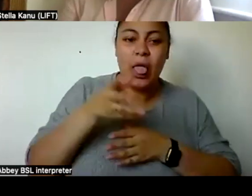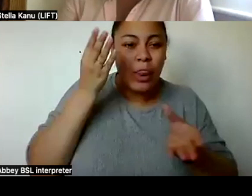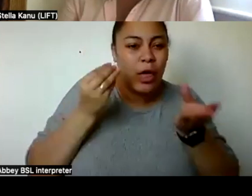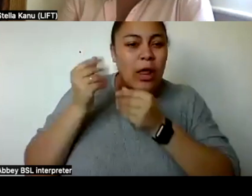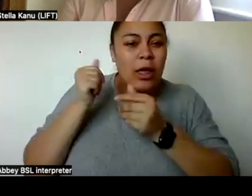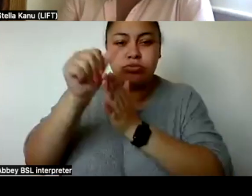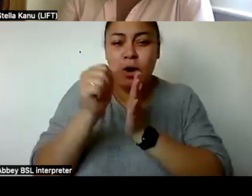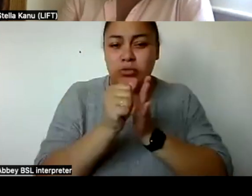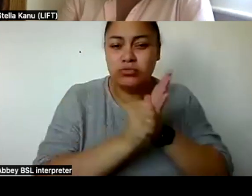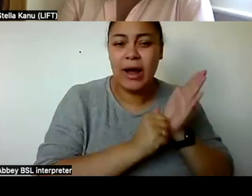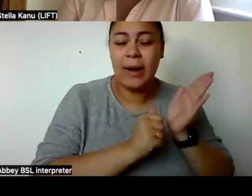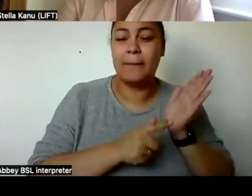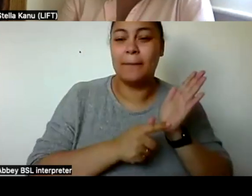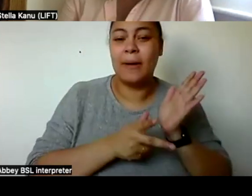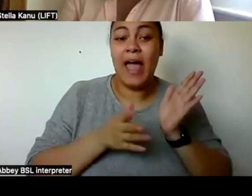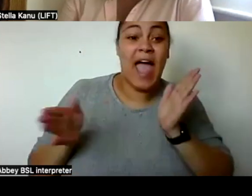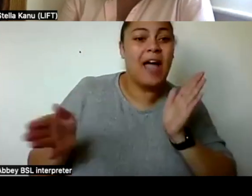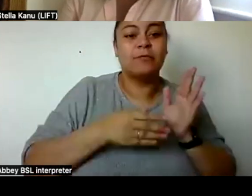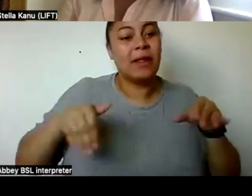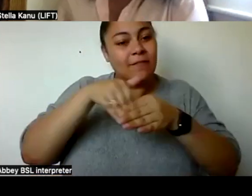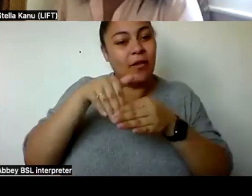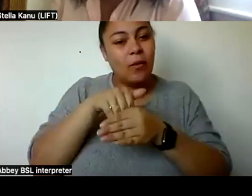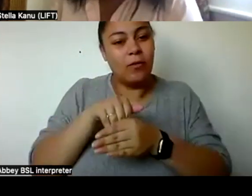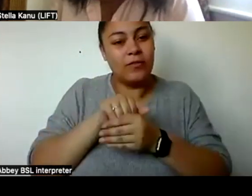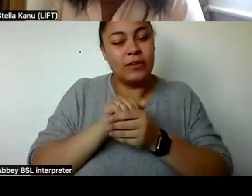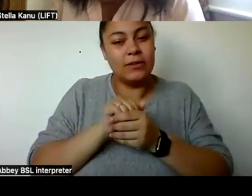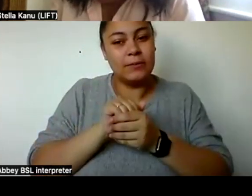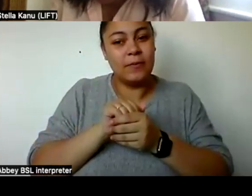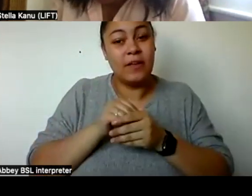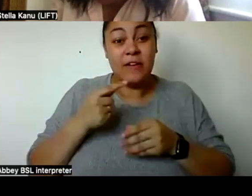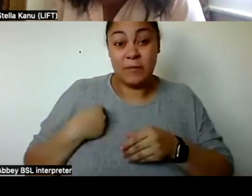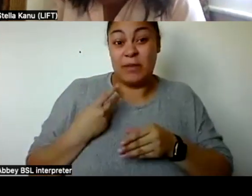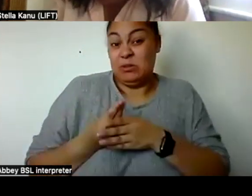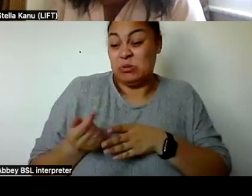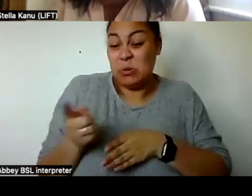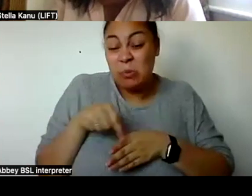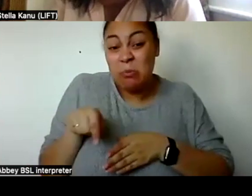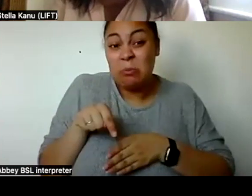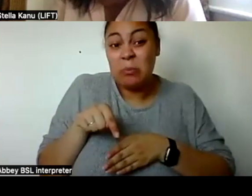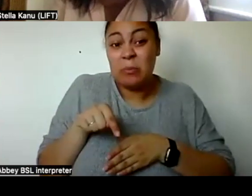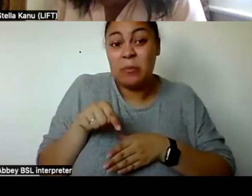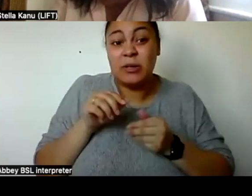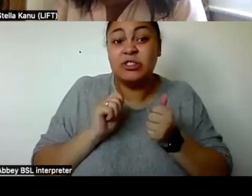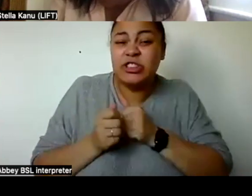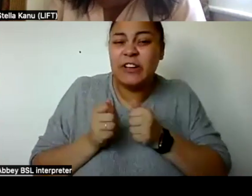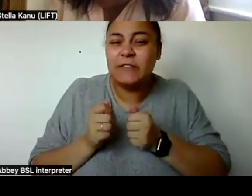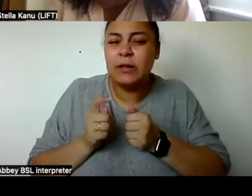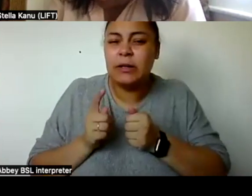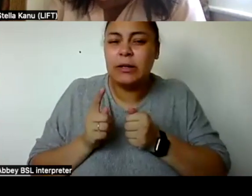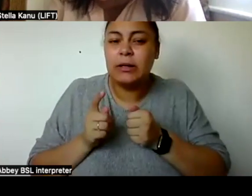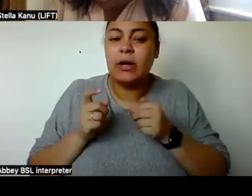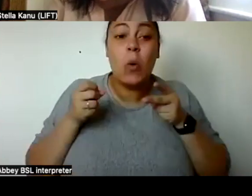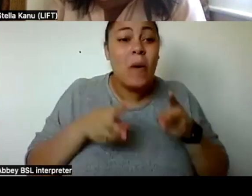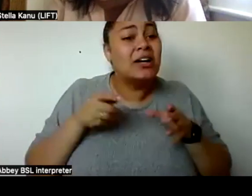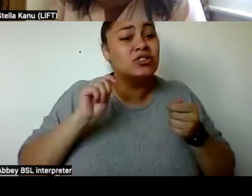that everybody is involved in. So for me, some of those shifts are about looking for ways to